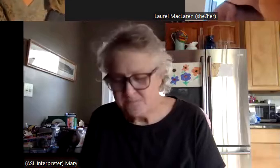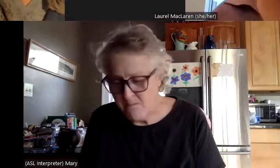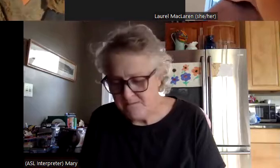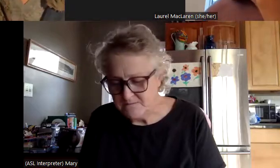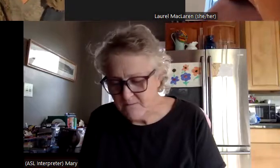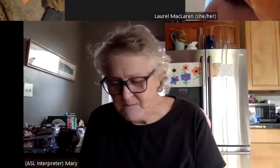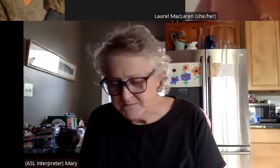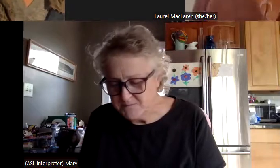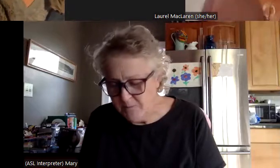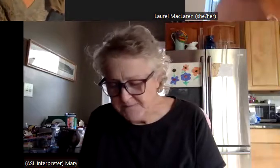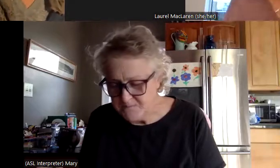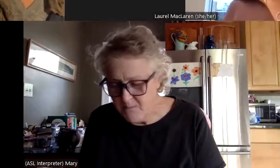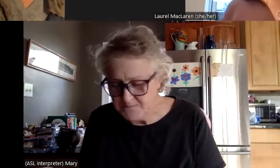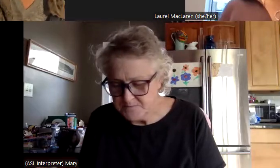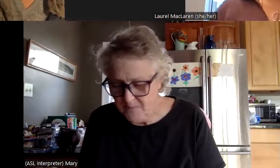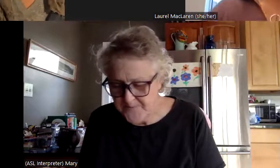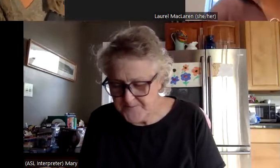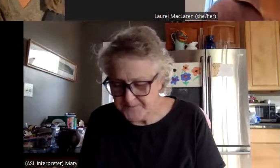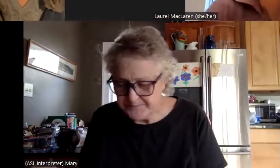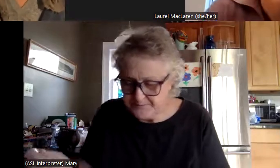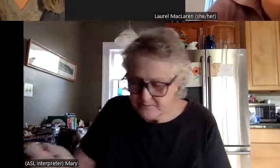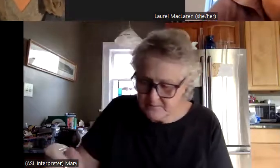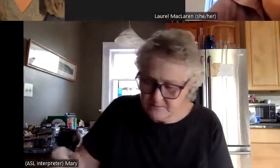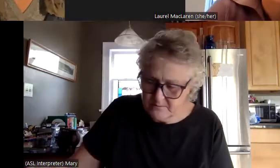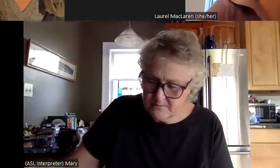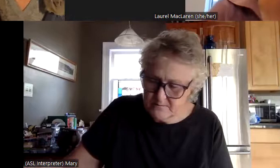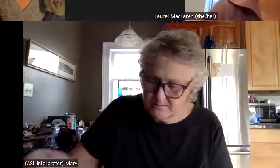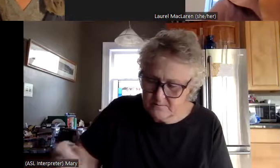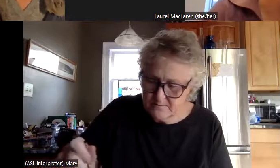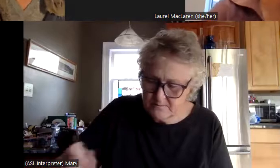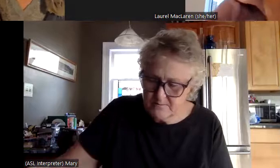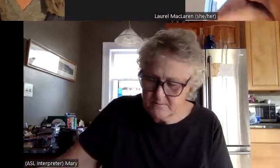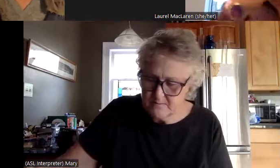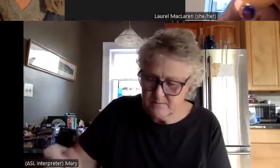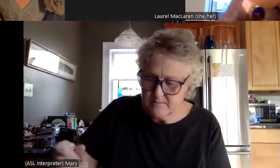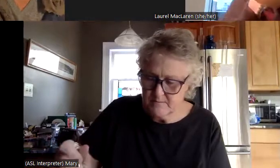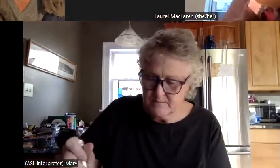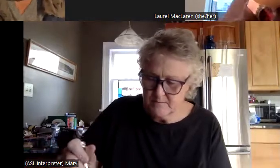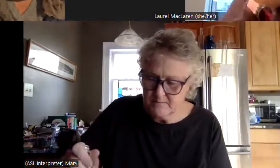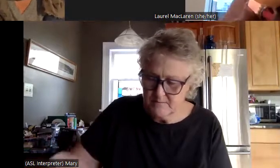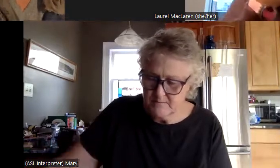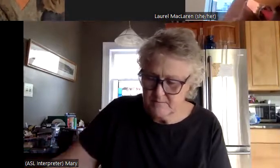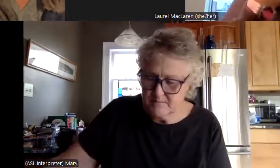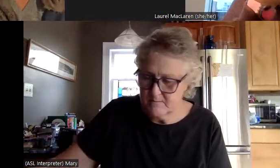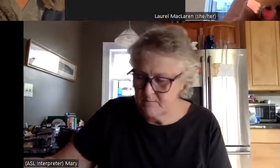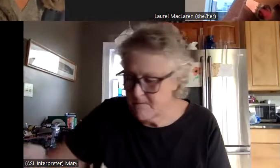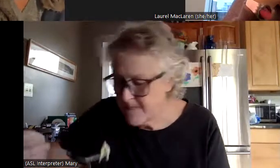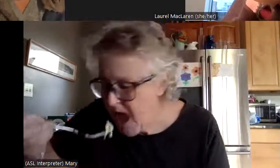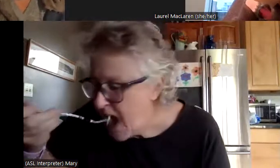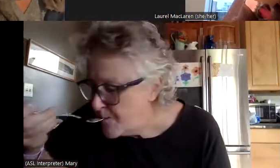my neck. And you know what I discovered? I discovered this, good Lord, it's got to be like maybe 12 years ago